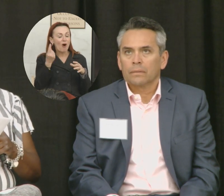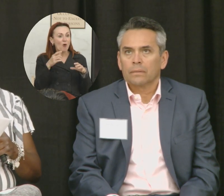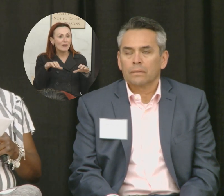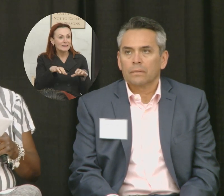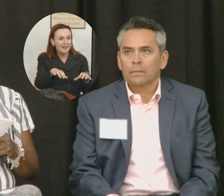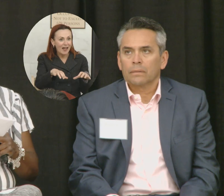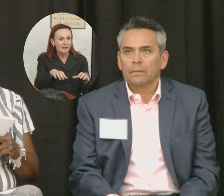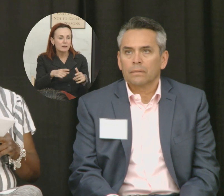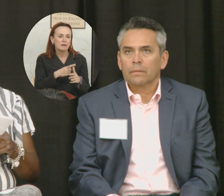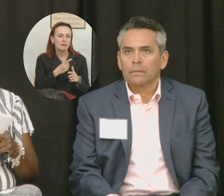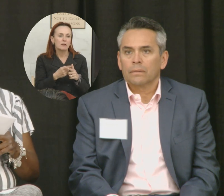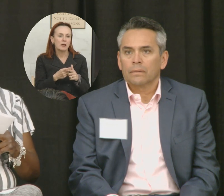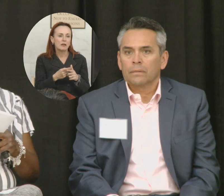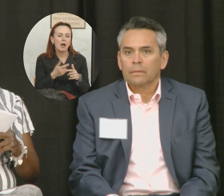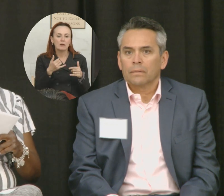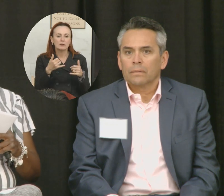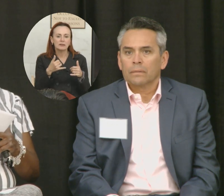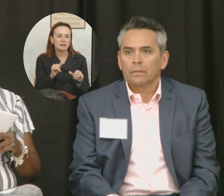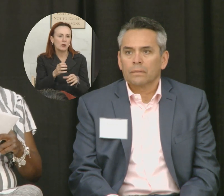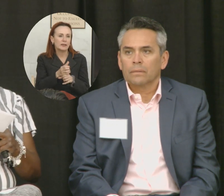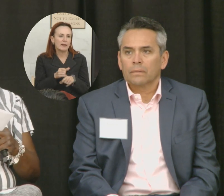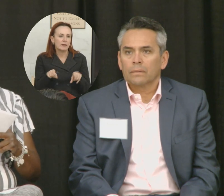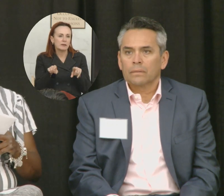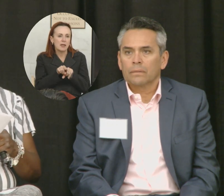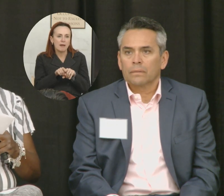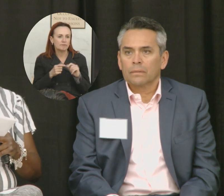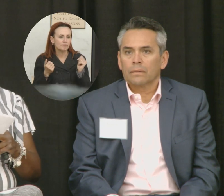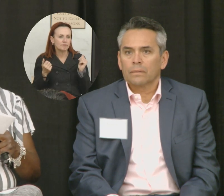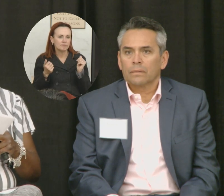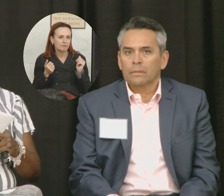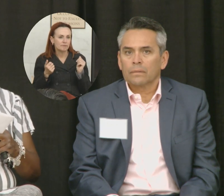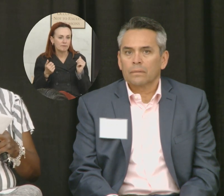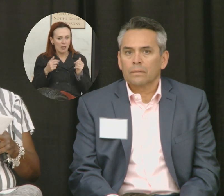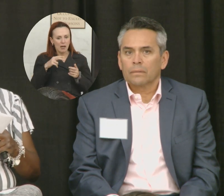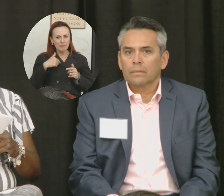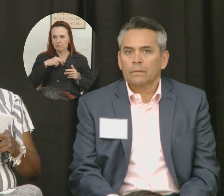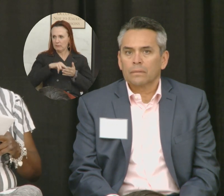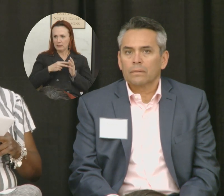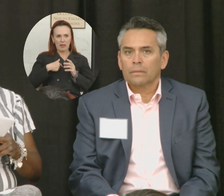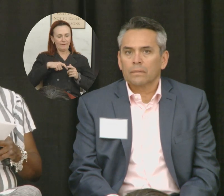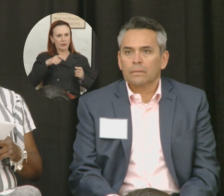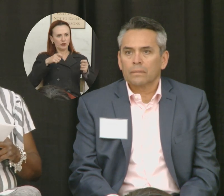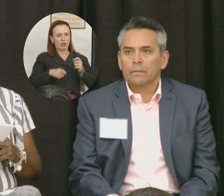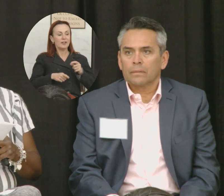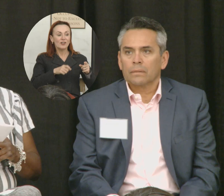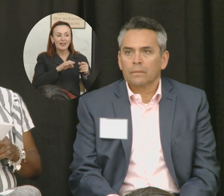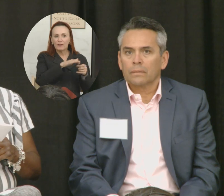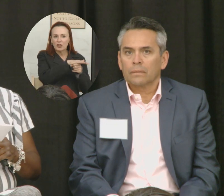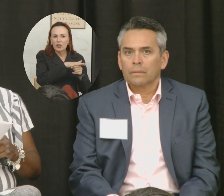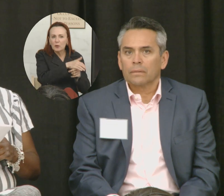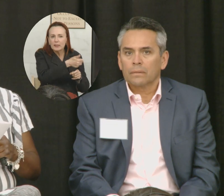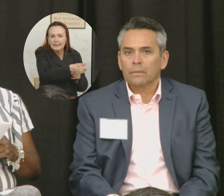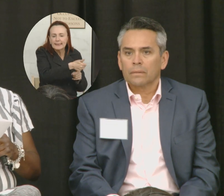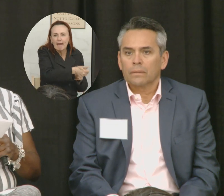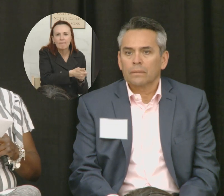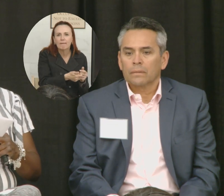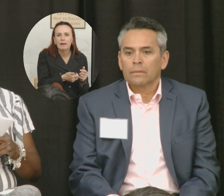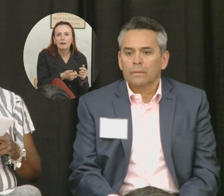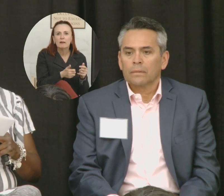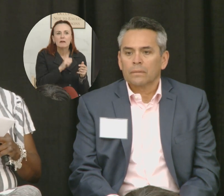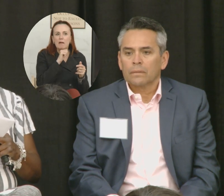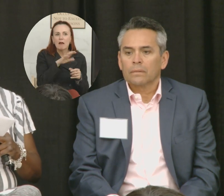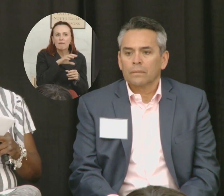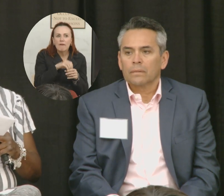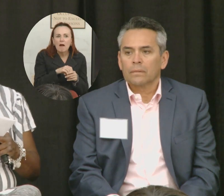So to me, if the community's not shaking and moving, they're not quite tired of the